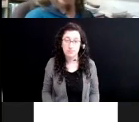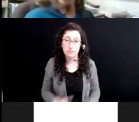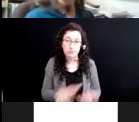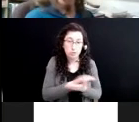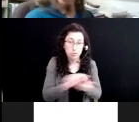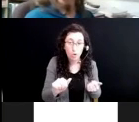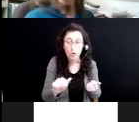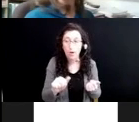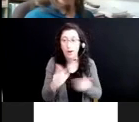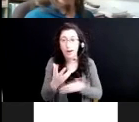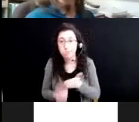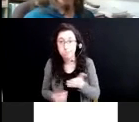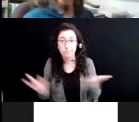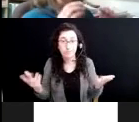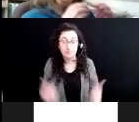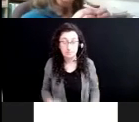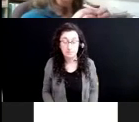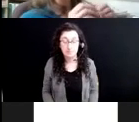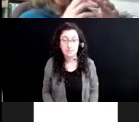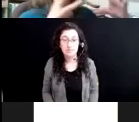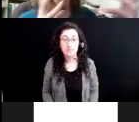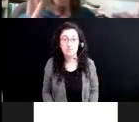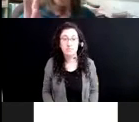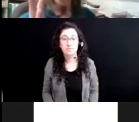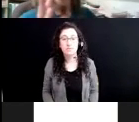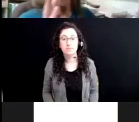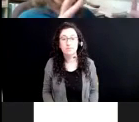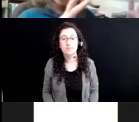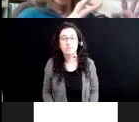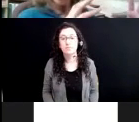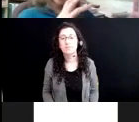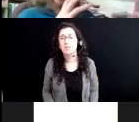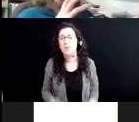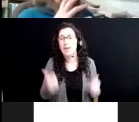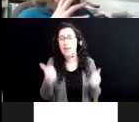So anything small or large that